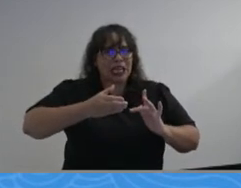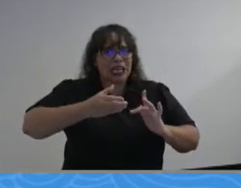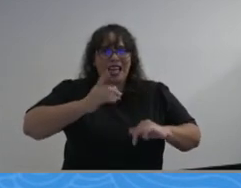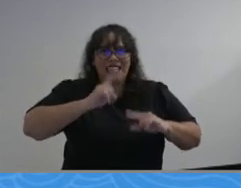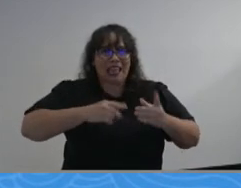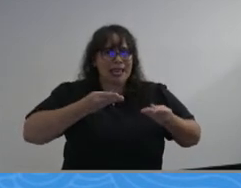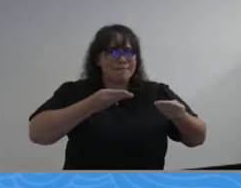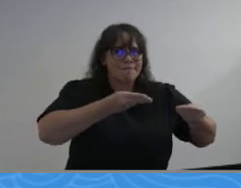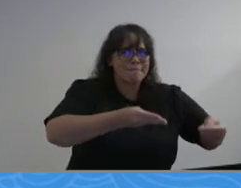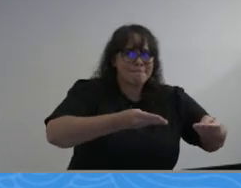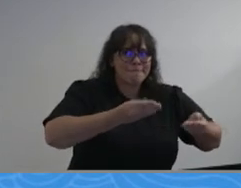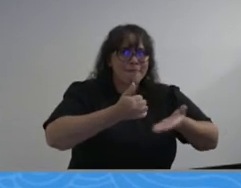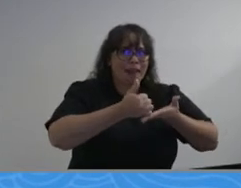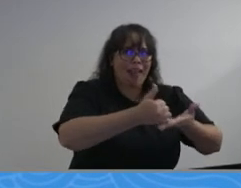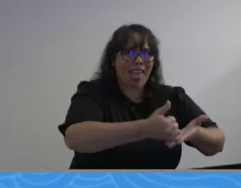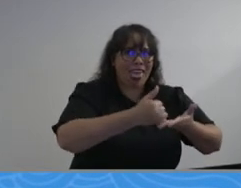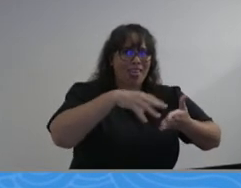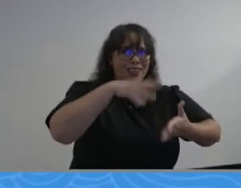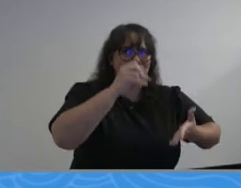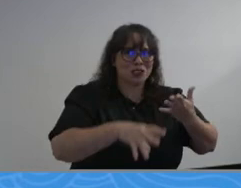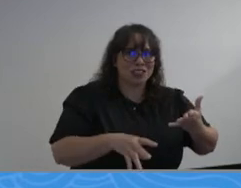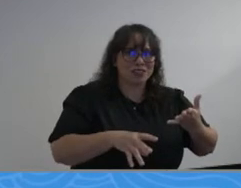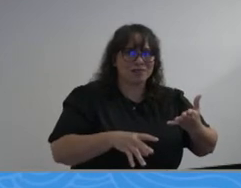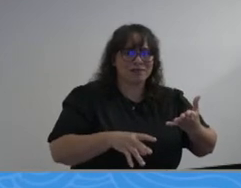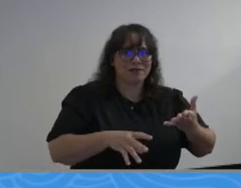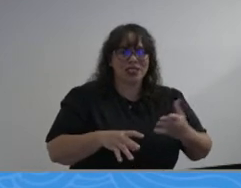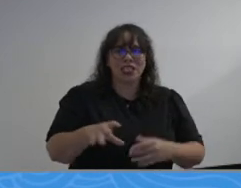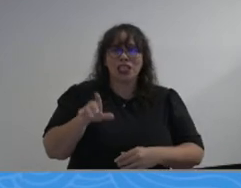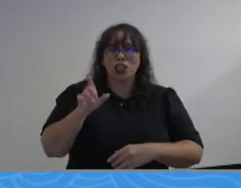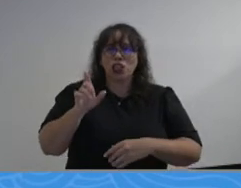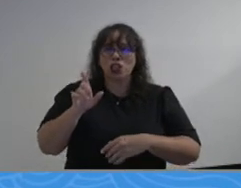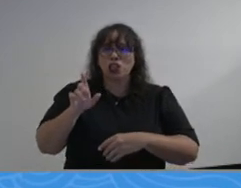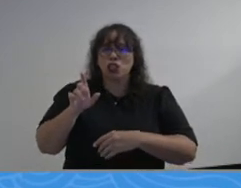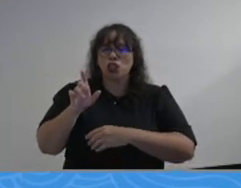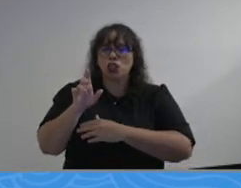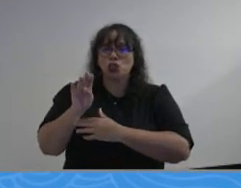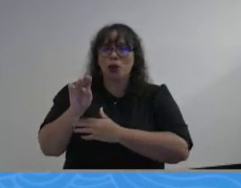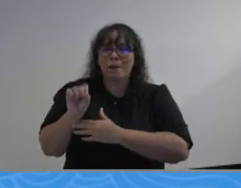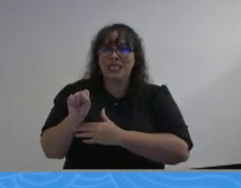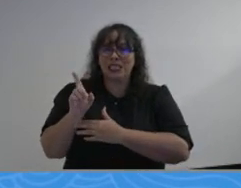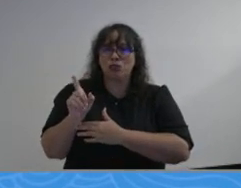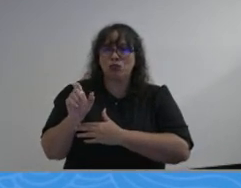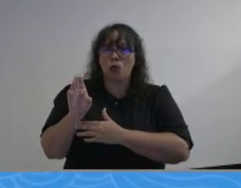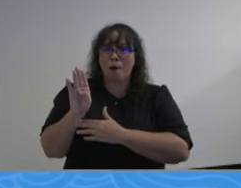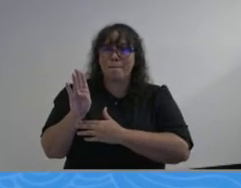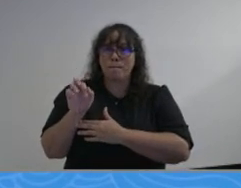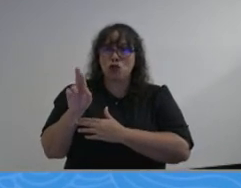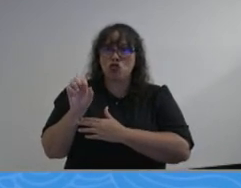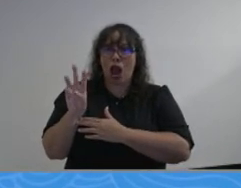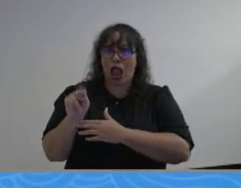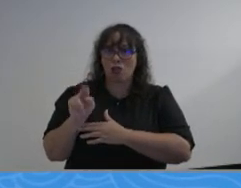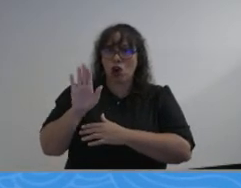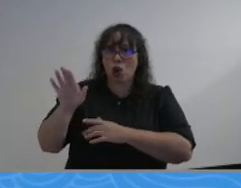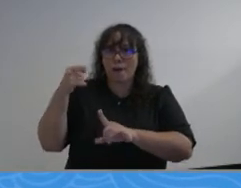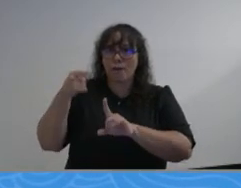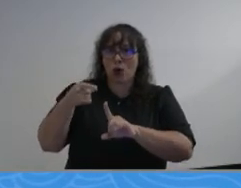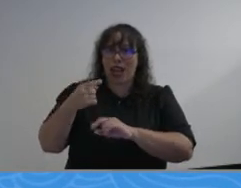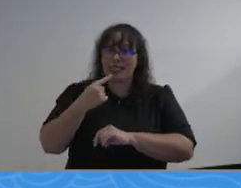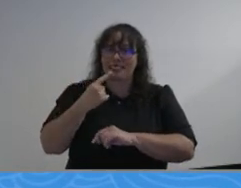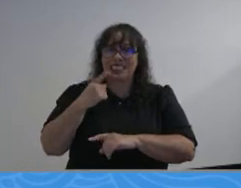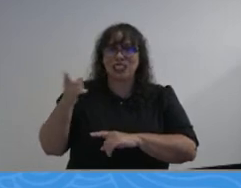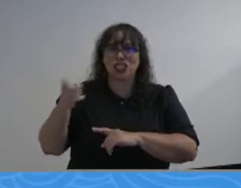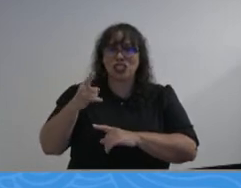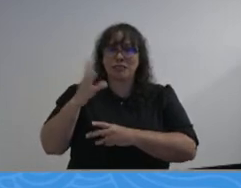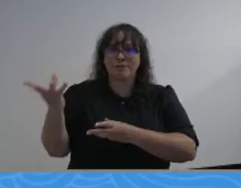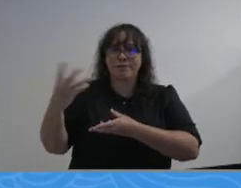be. So to Shayla's point, right, Ms. Brown's point, we've had many conversations, and I can also say that, you know, Ms. Brown is a part of our